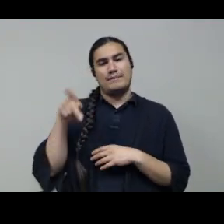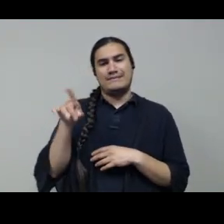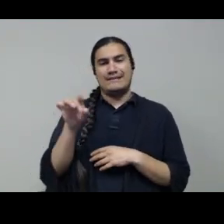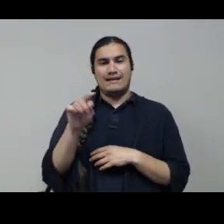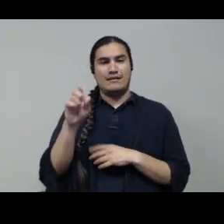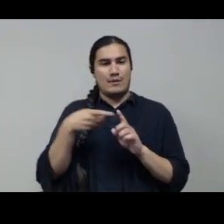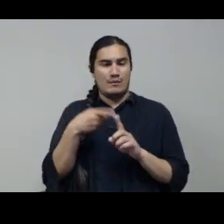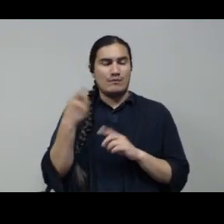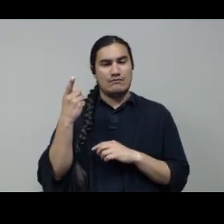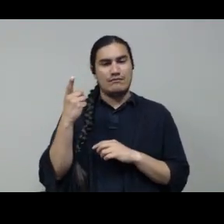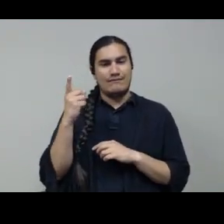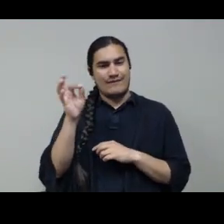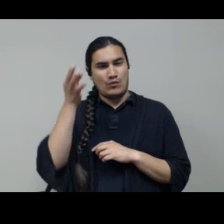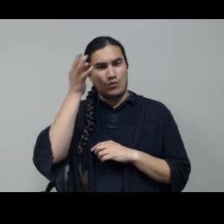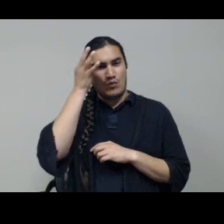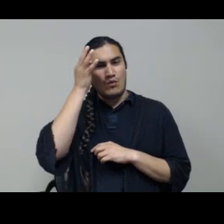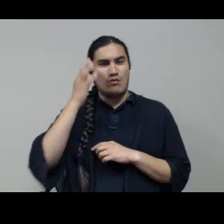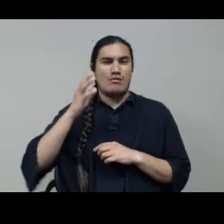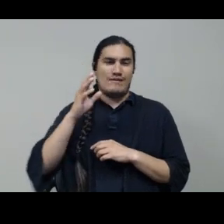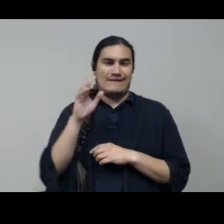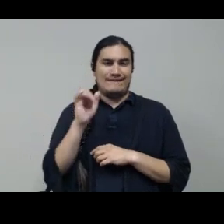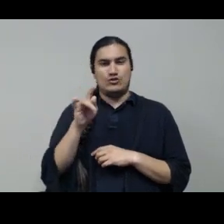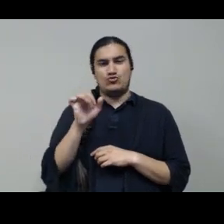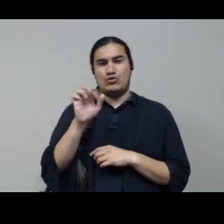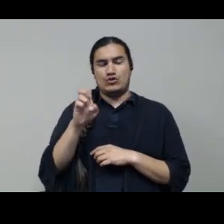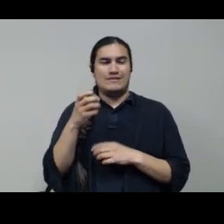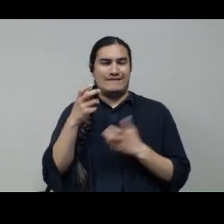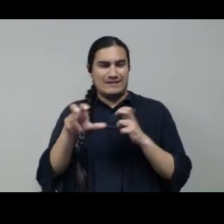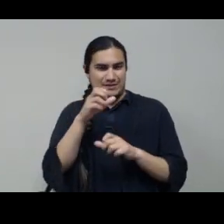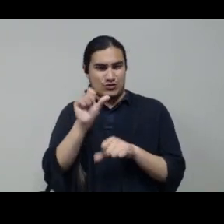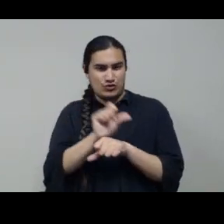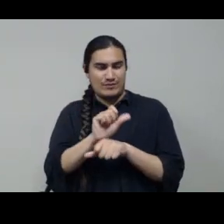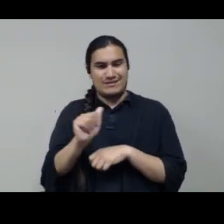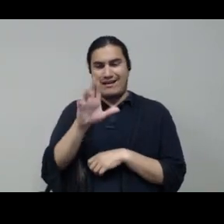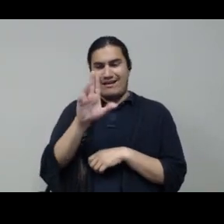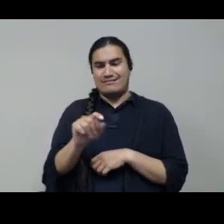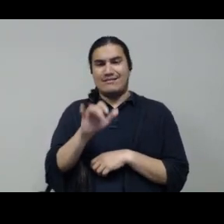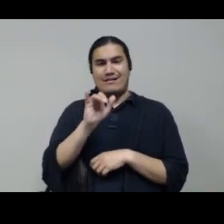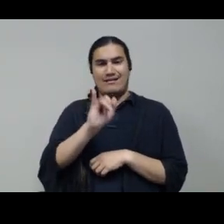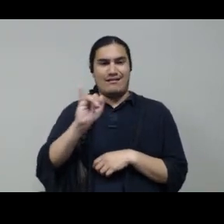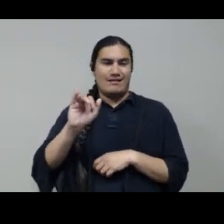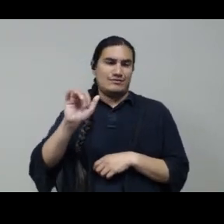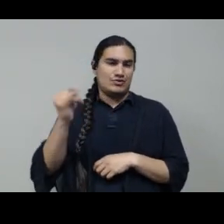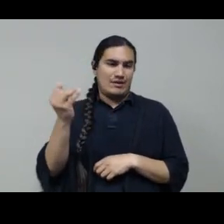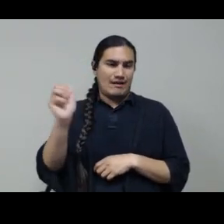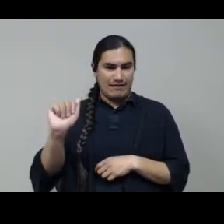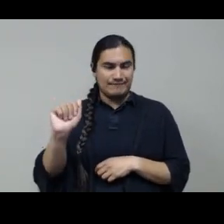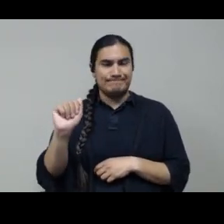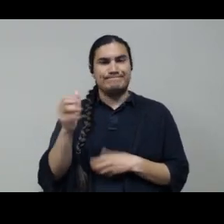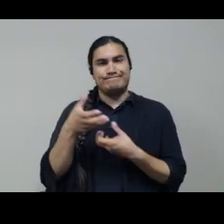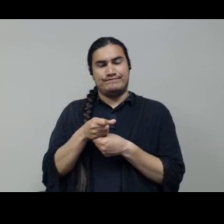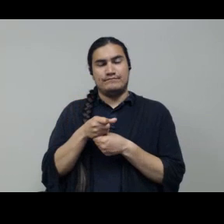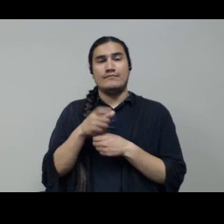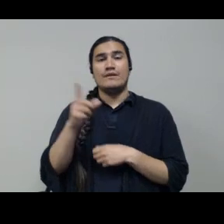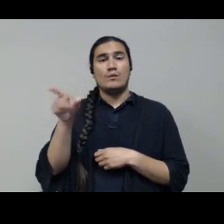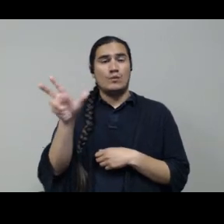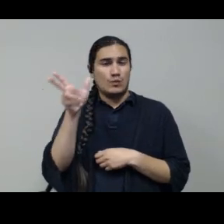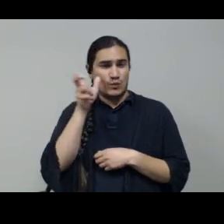Federal Infrastructure Investment and Jobs Act, which is also referred to as the IIJA. As you heard